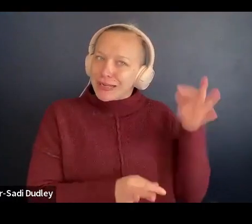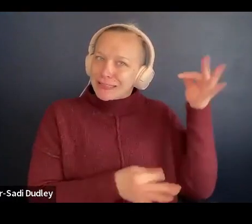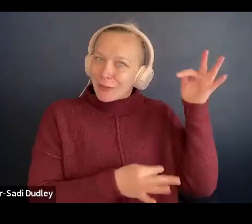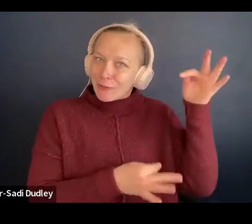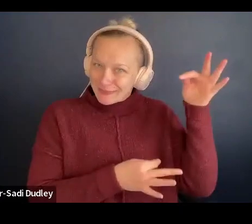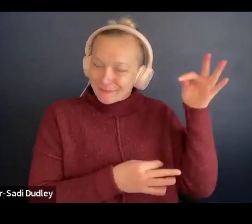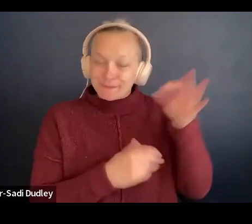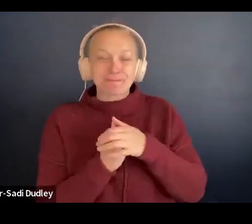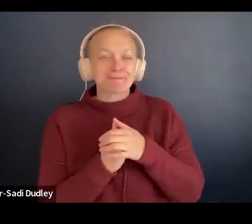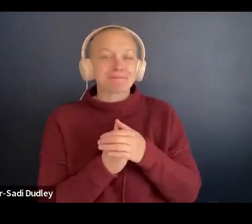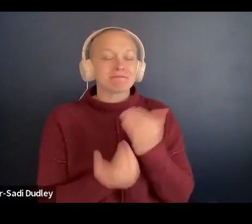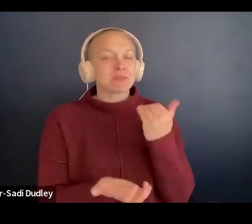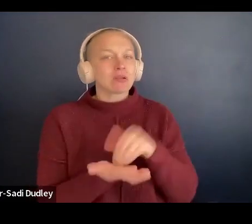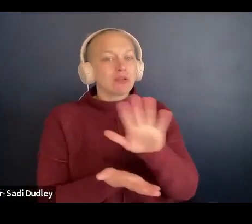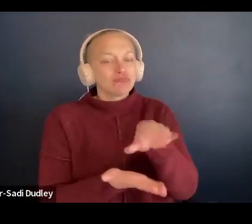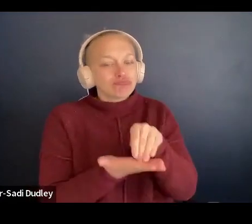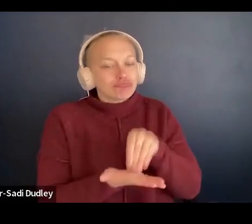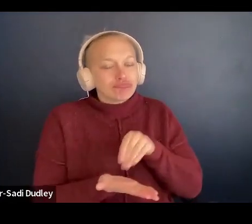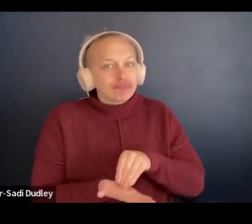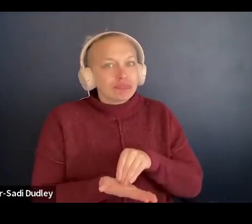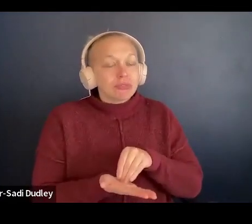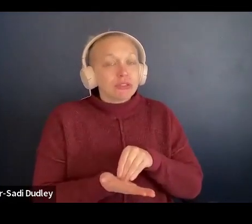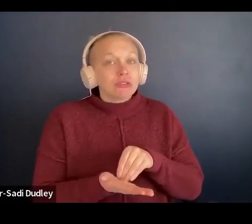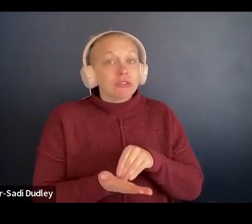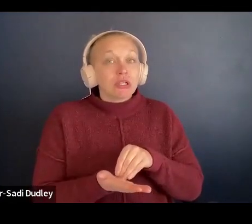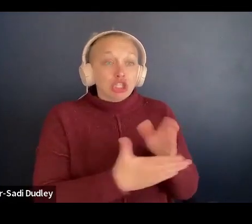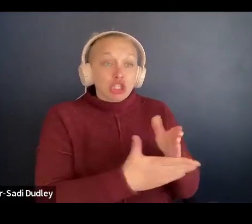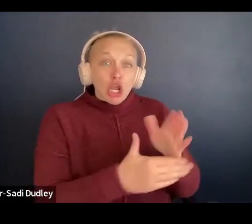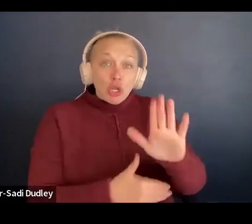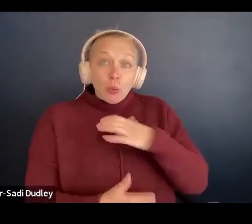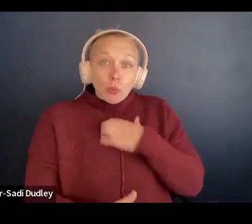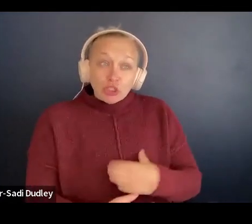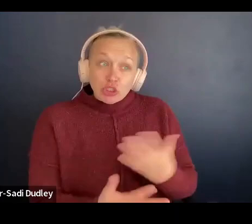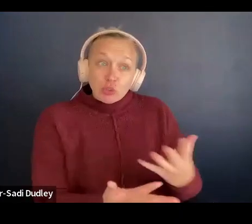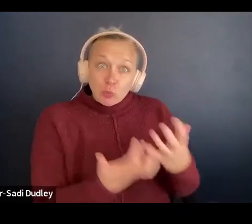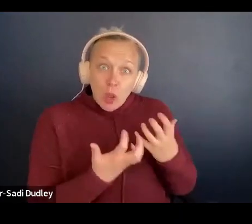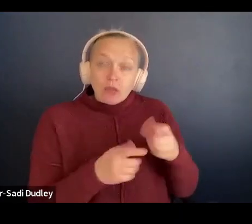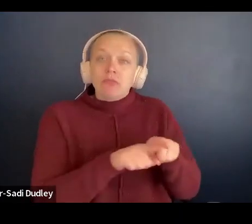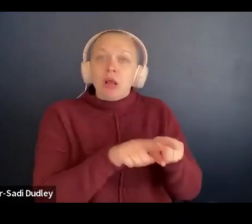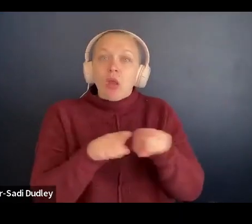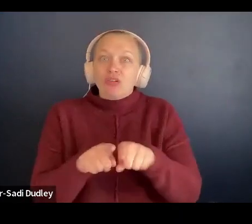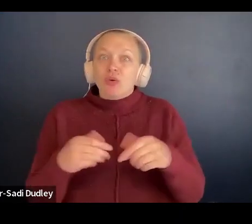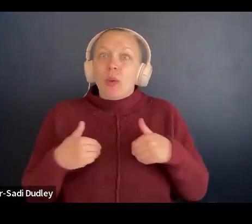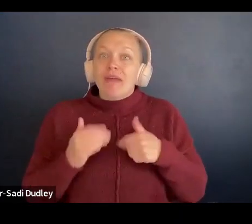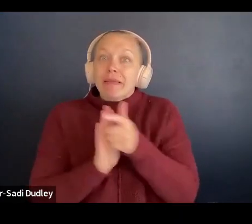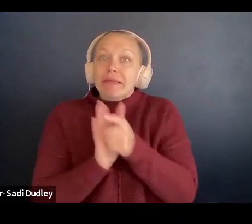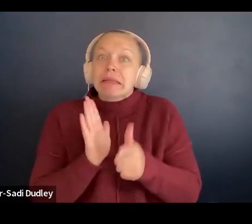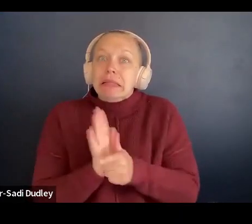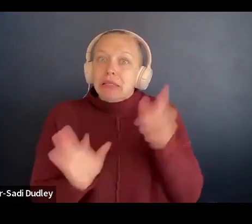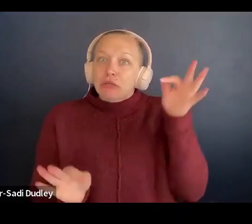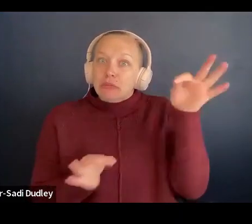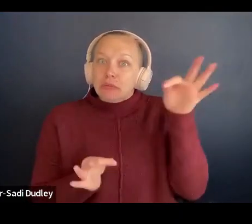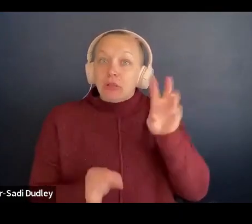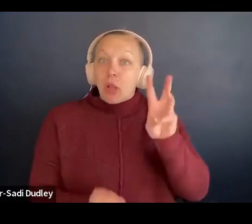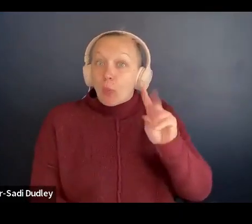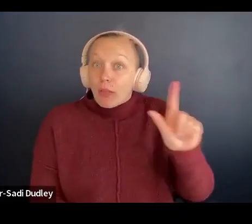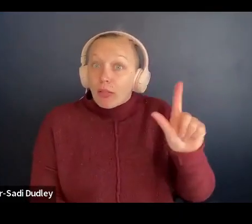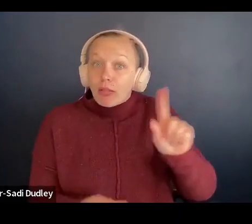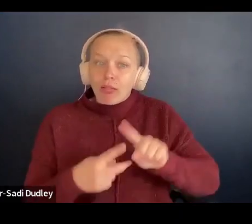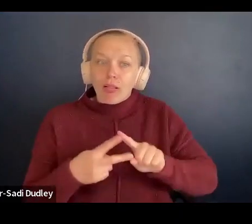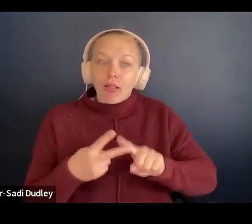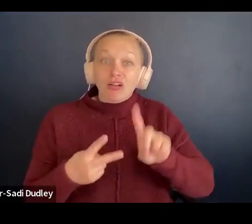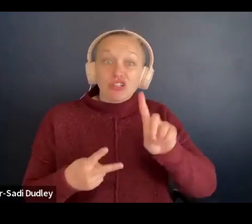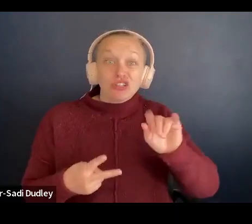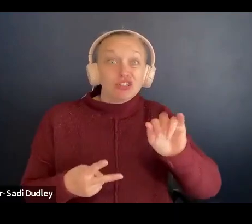documentation. So in addition to sharing your wishes, also consider using a legal document like a will or a directive